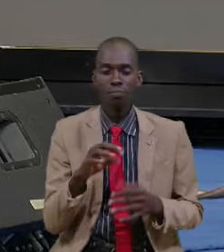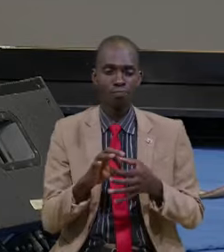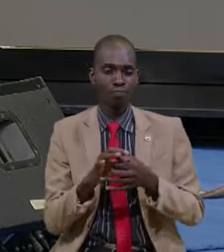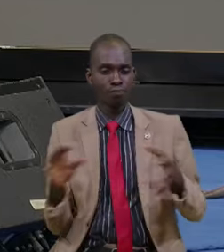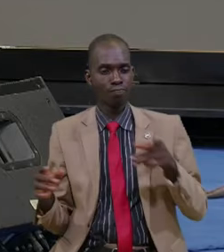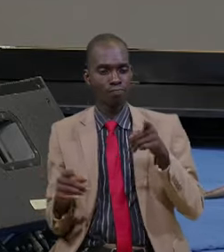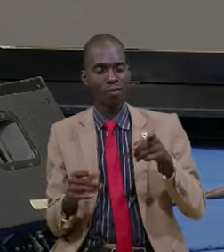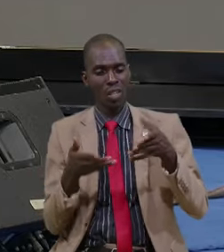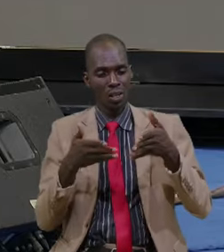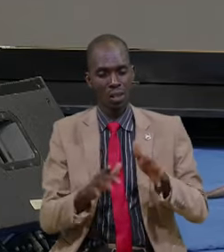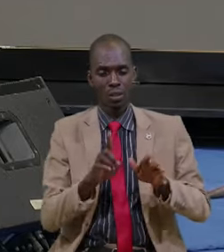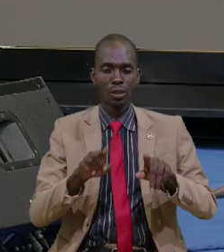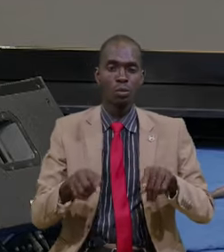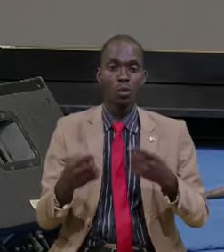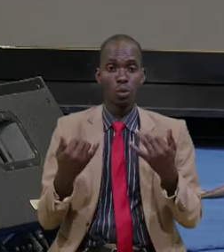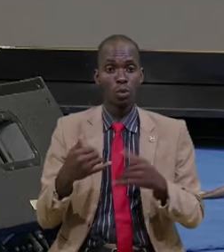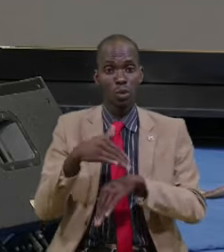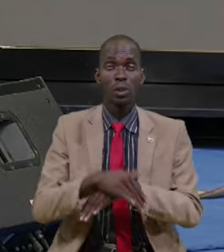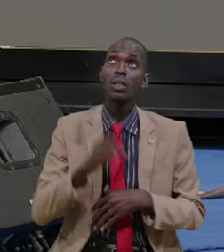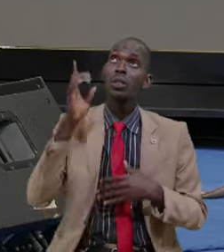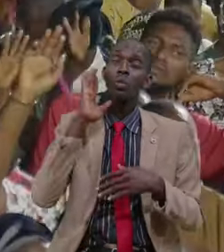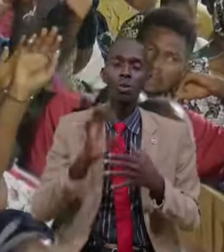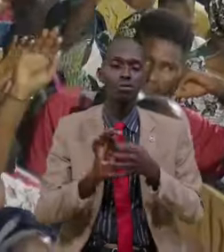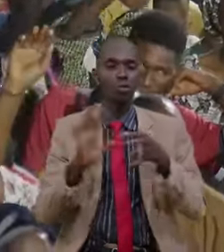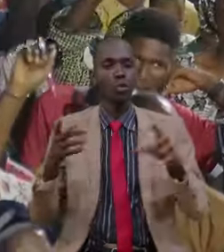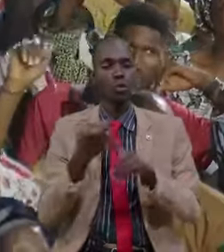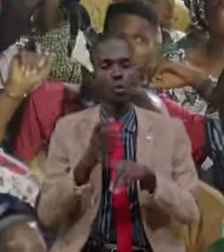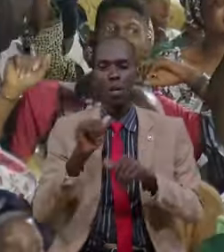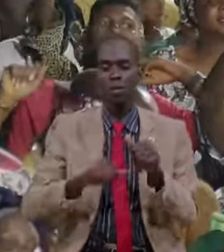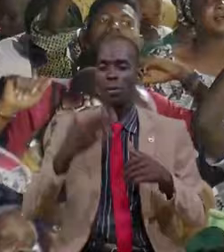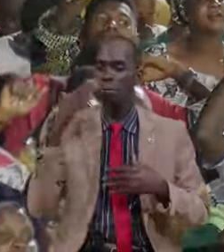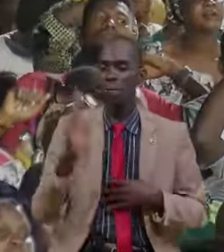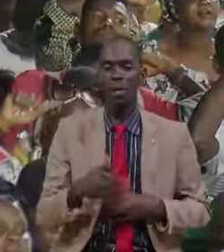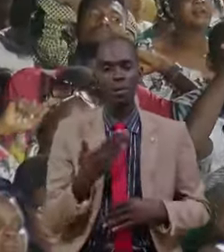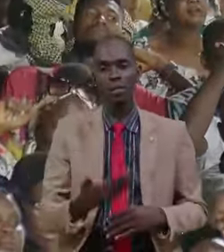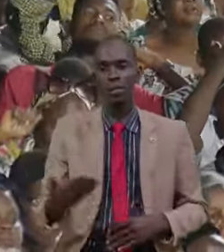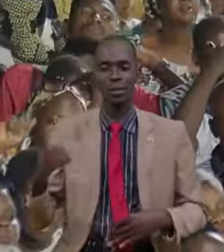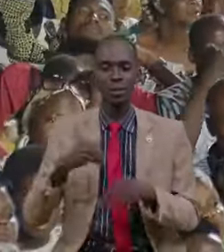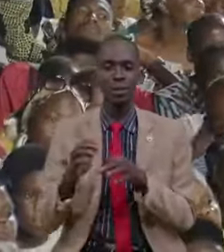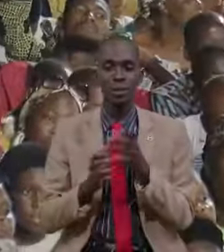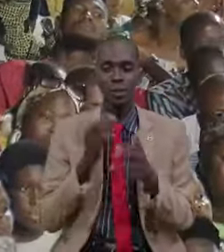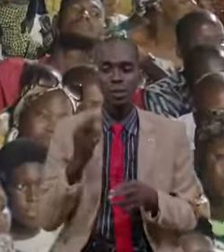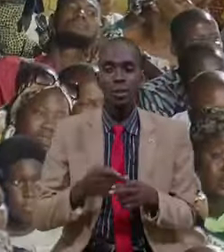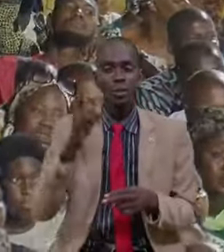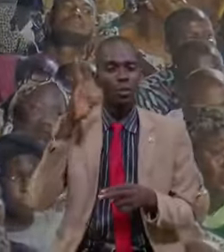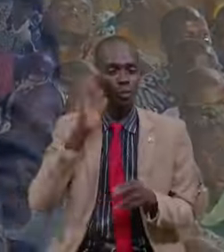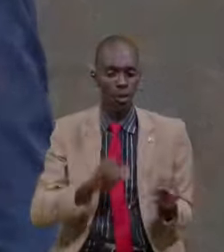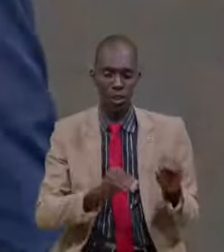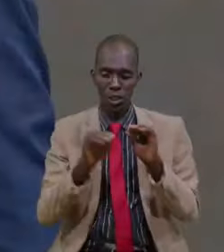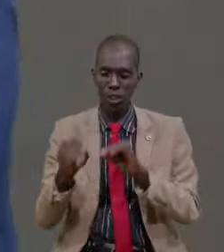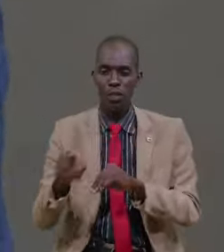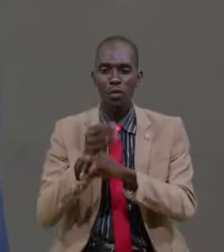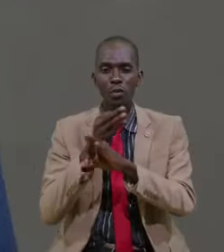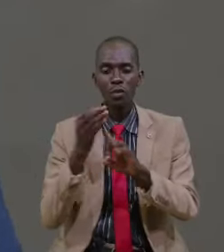go tonight. He will loose you from everything. If you set you free from all the works of the flesh,